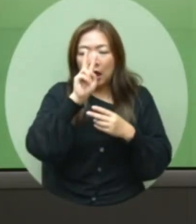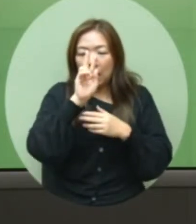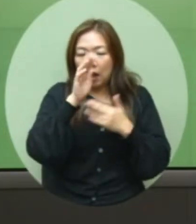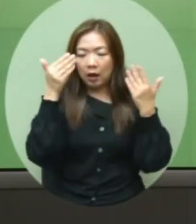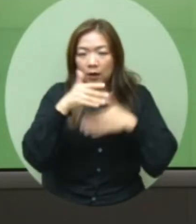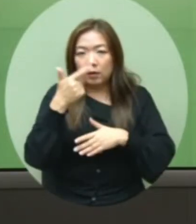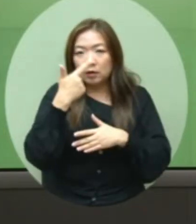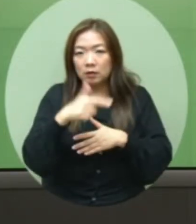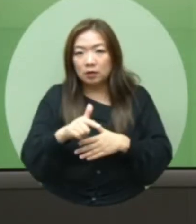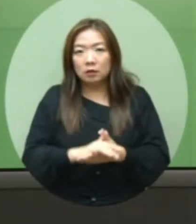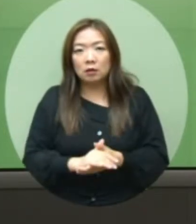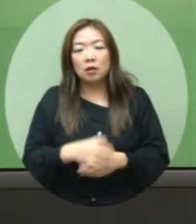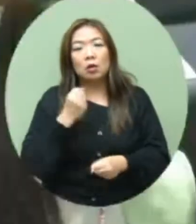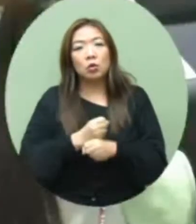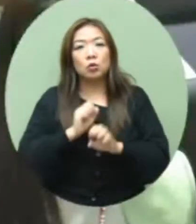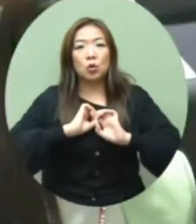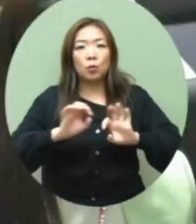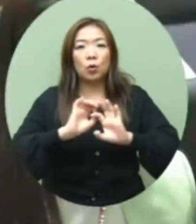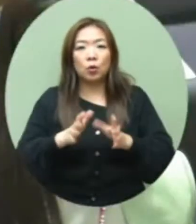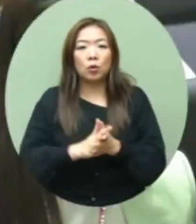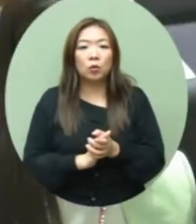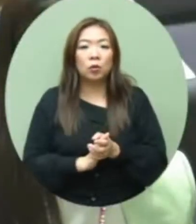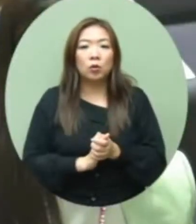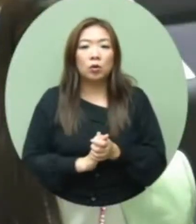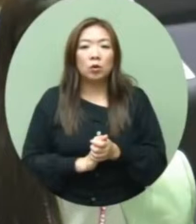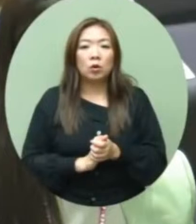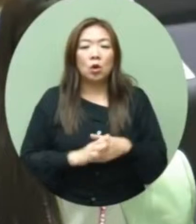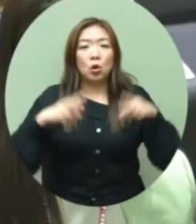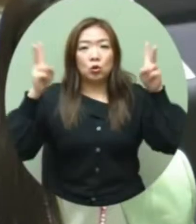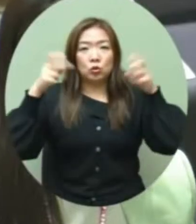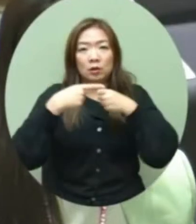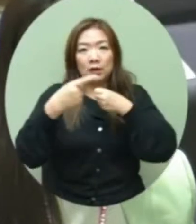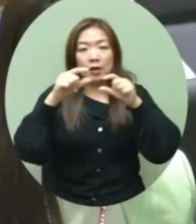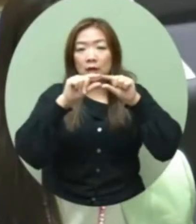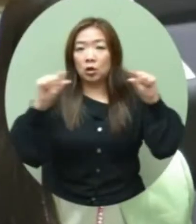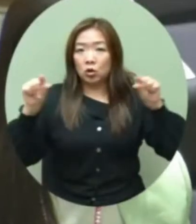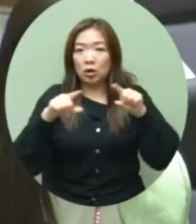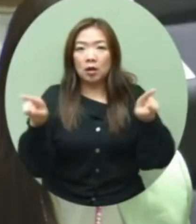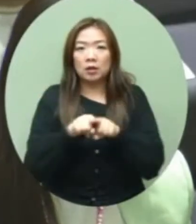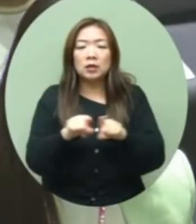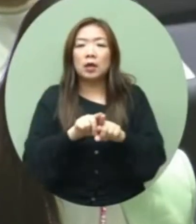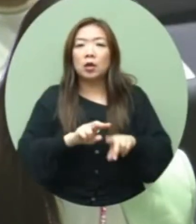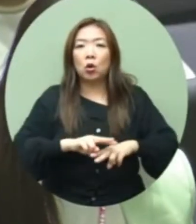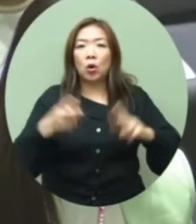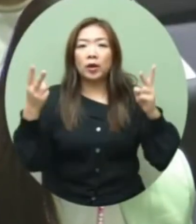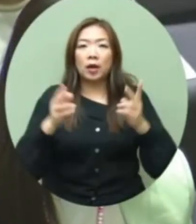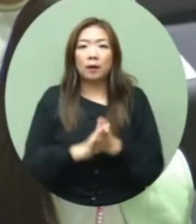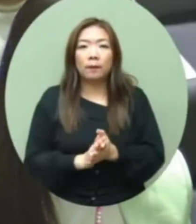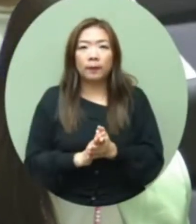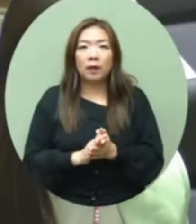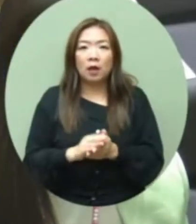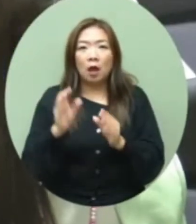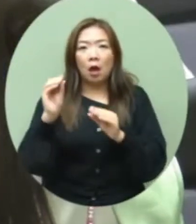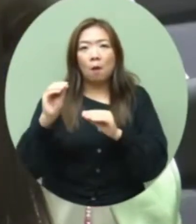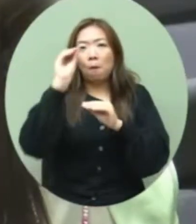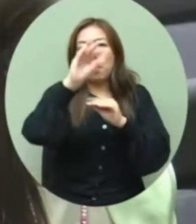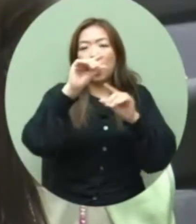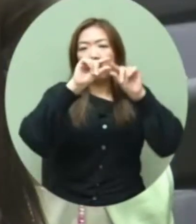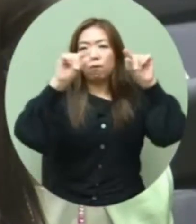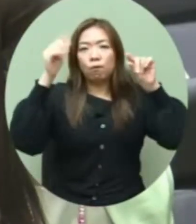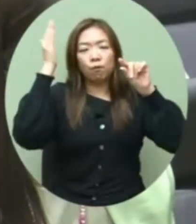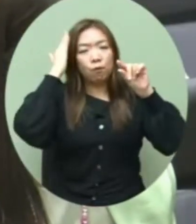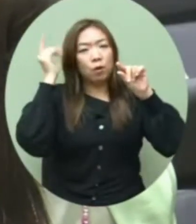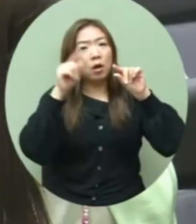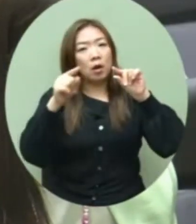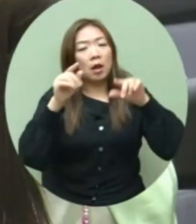In your policy address today, it starts with reform in your theme. We just had